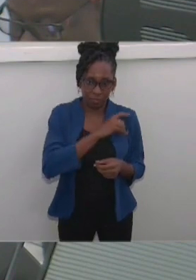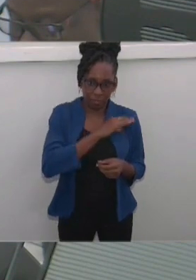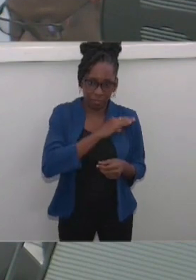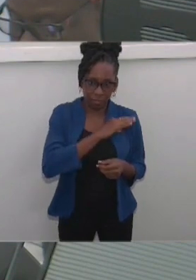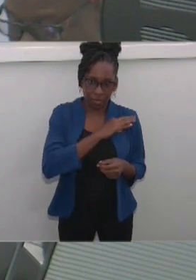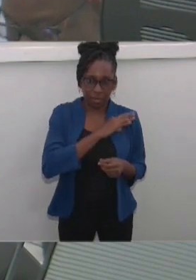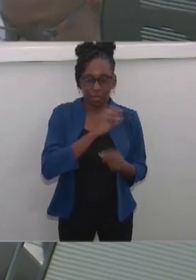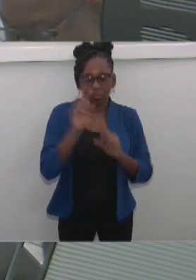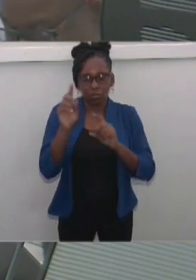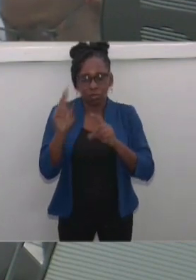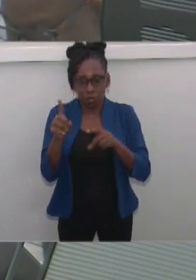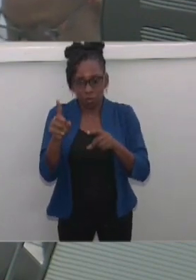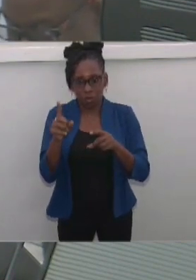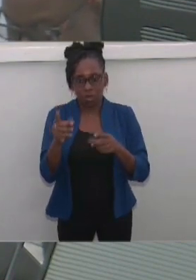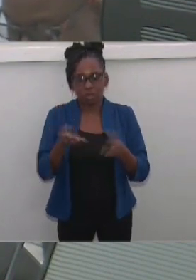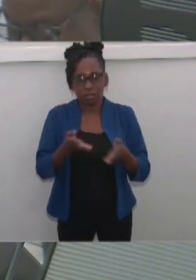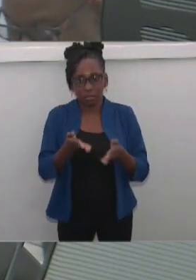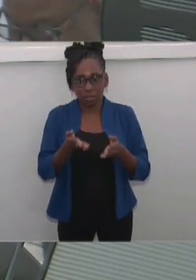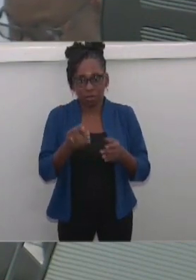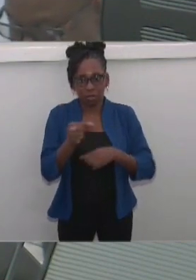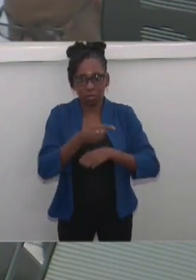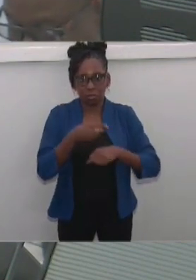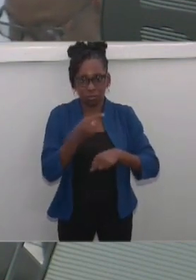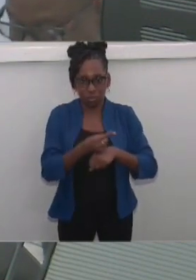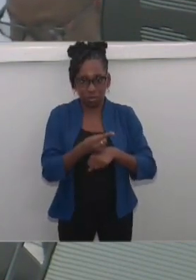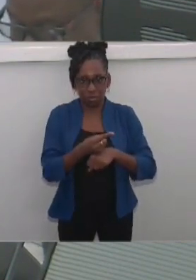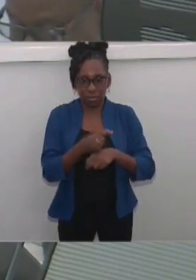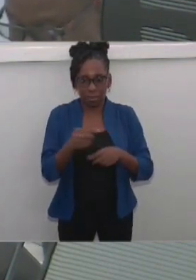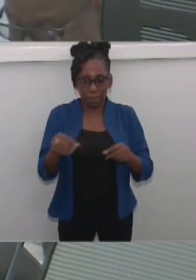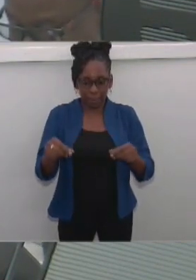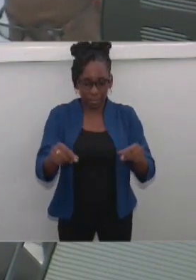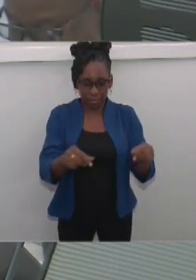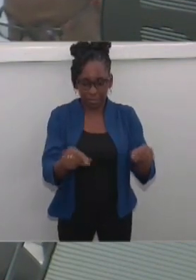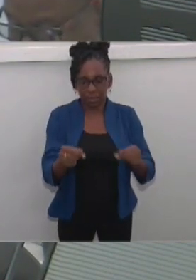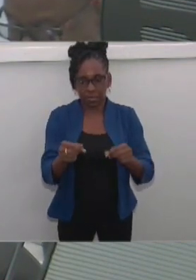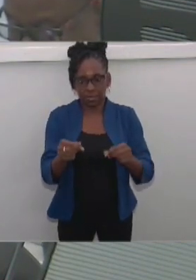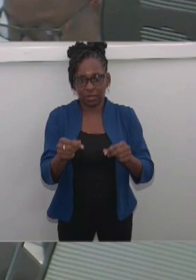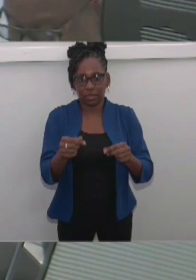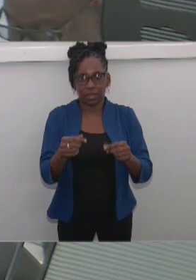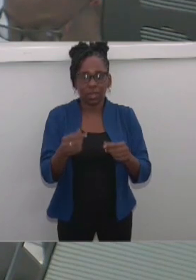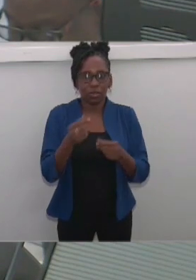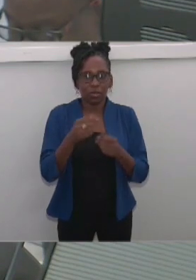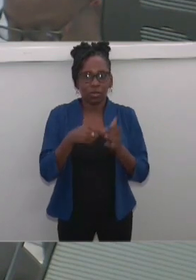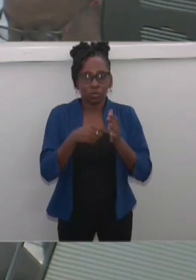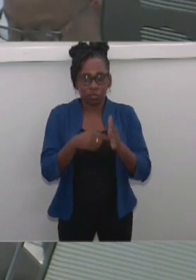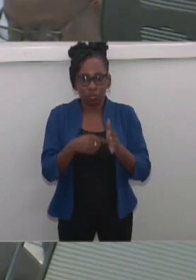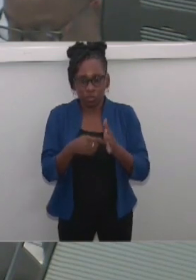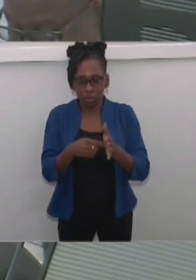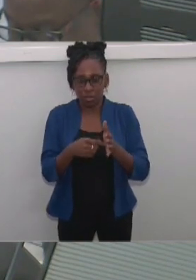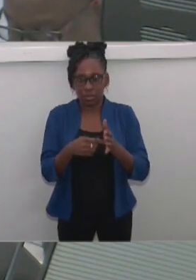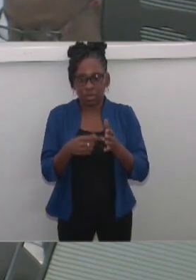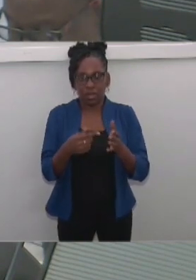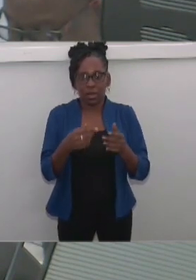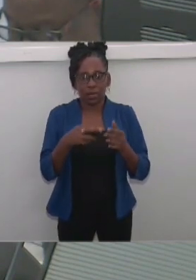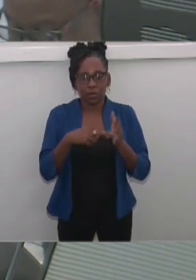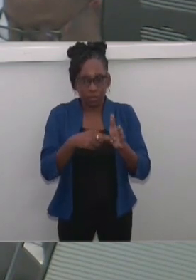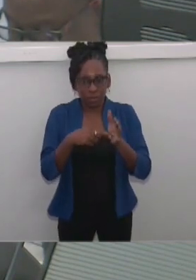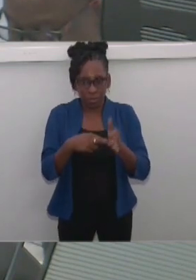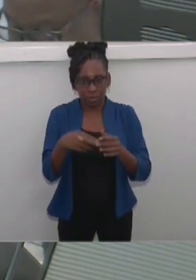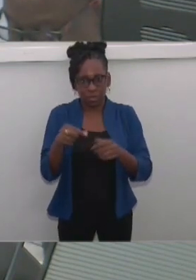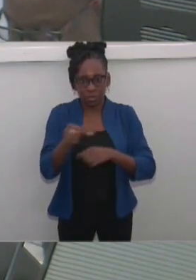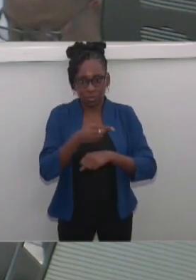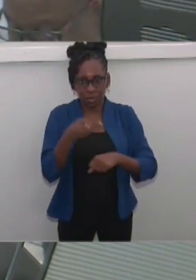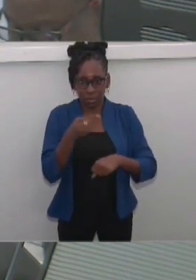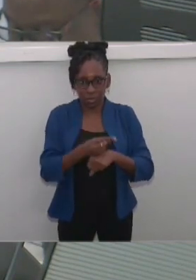country, sowing the seeds of development with diligence, nurturing the plant, and reaping the harvest for the